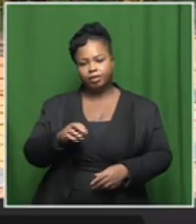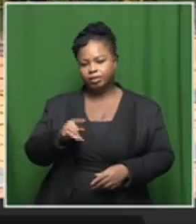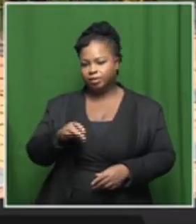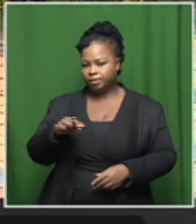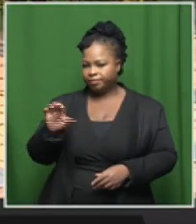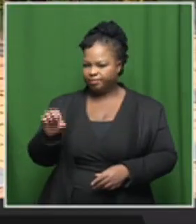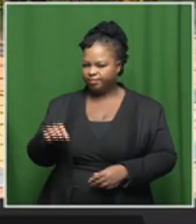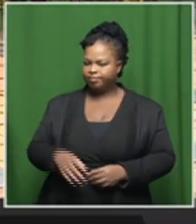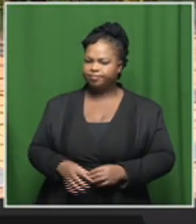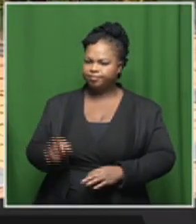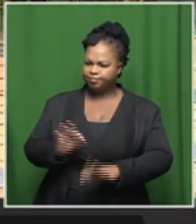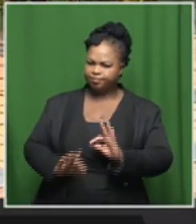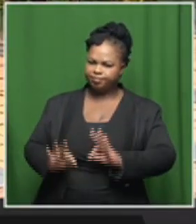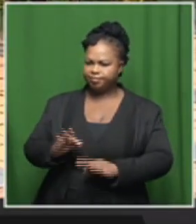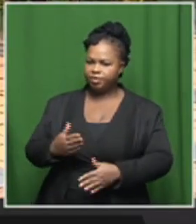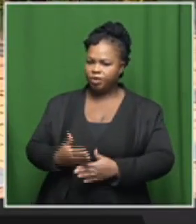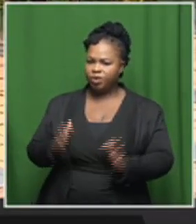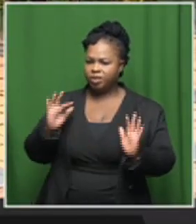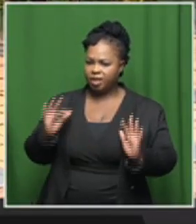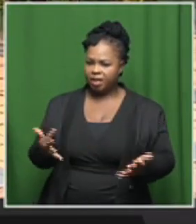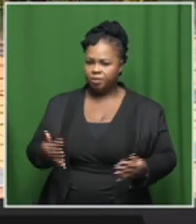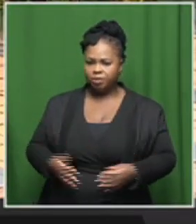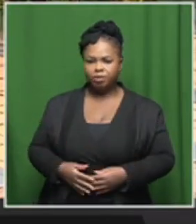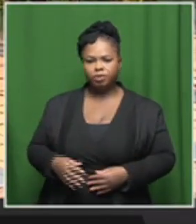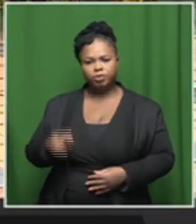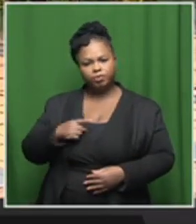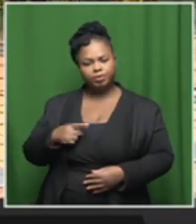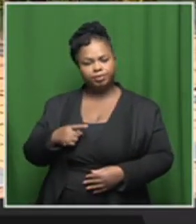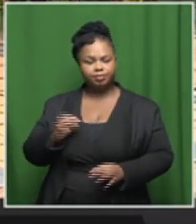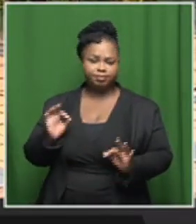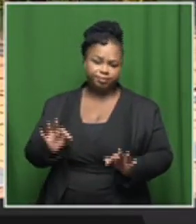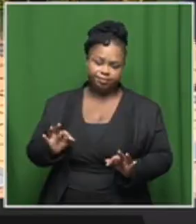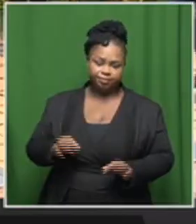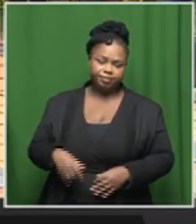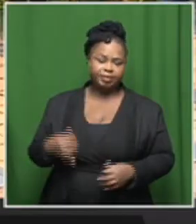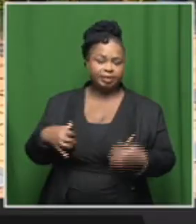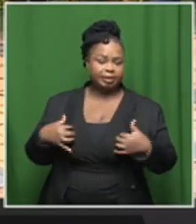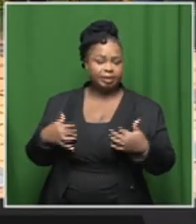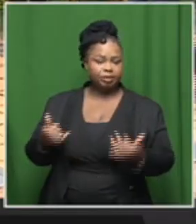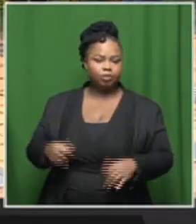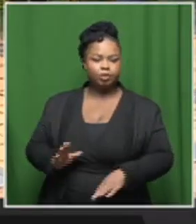telling us about how the network works and what keeps him up at night. We'll have more